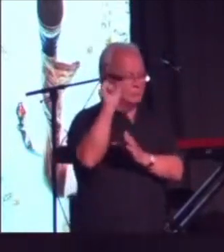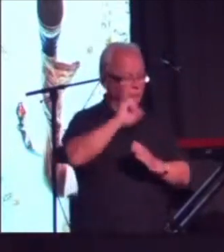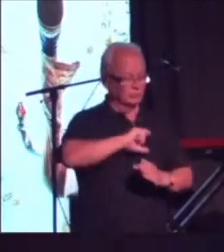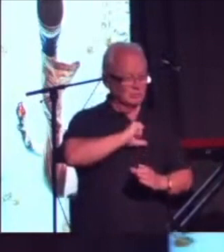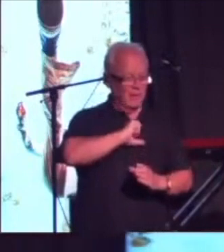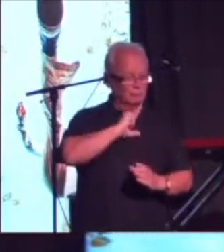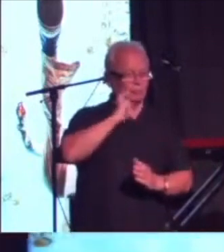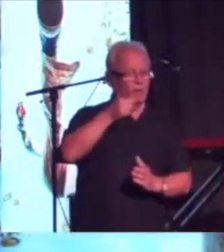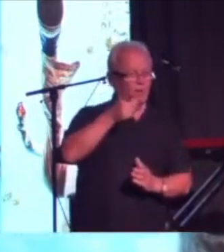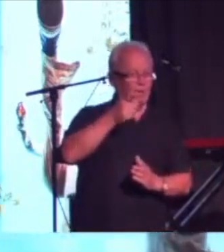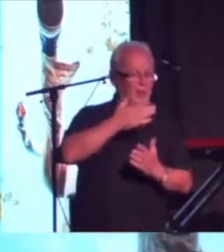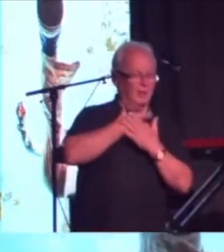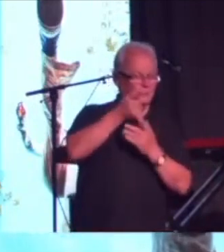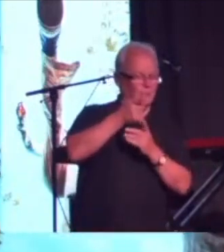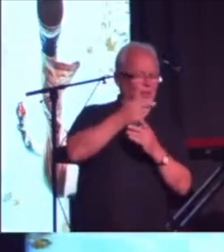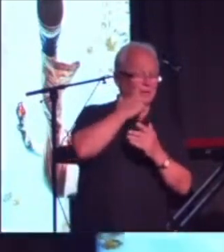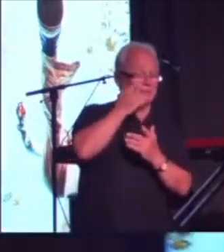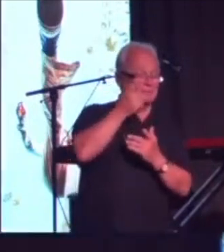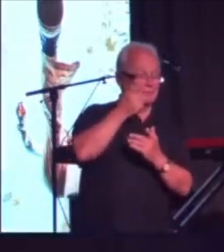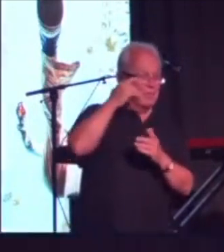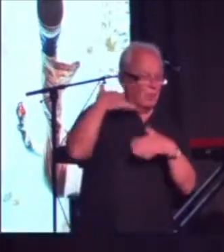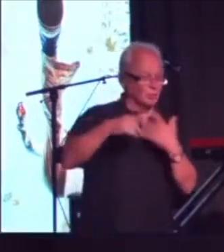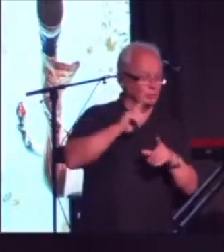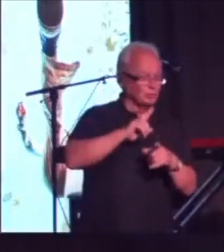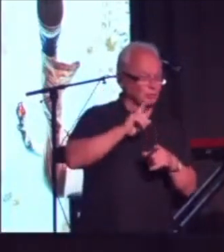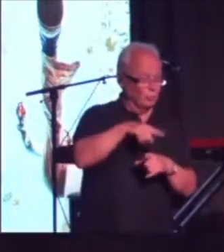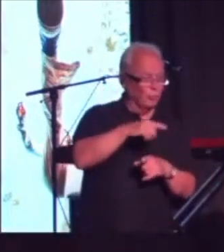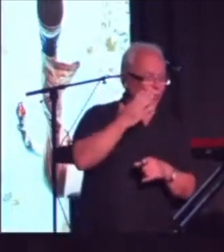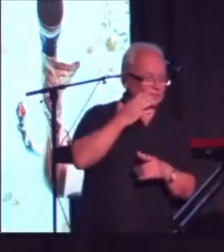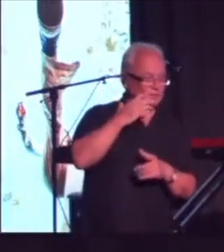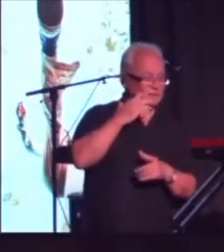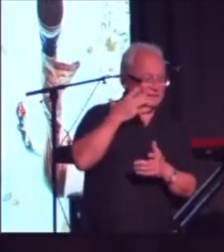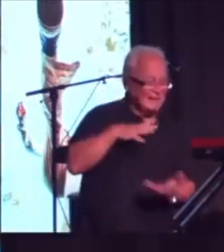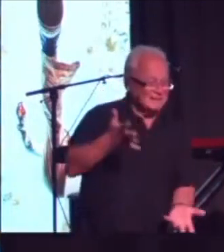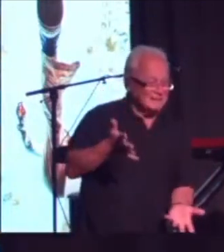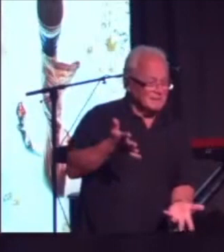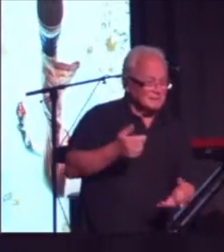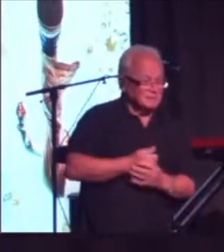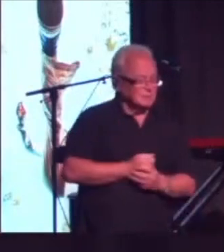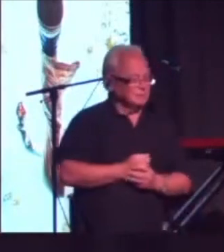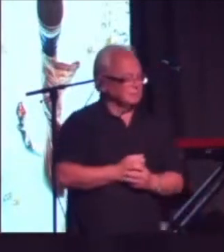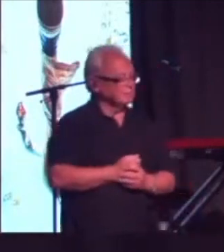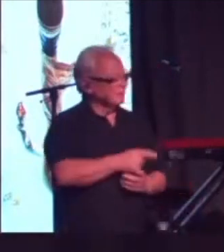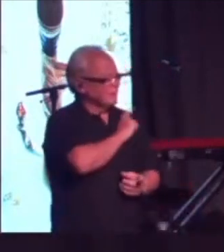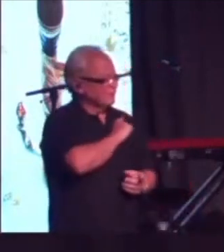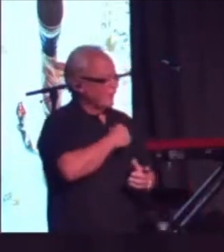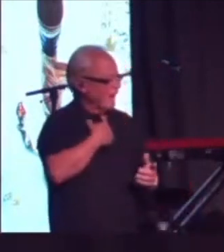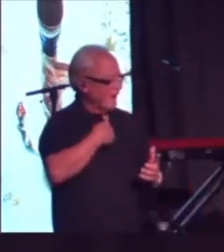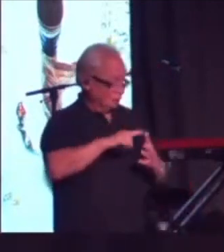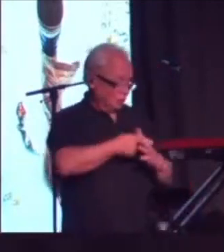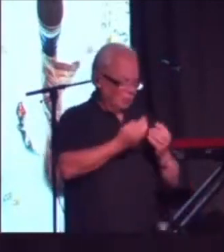enough to cut you? That they'll love you enough to cut you? See, that's why I began with